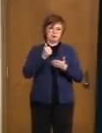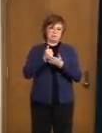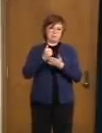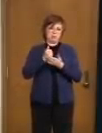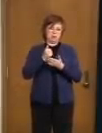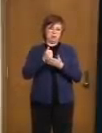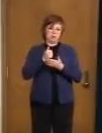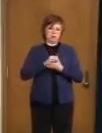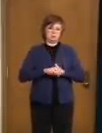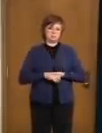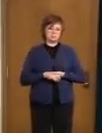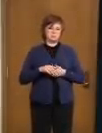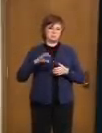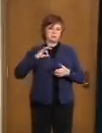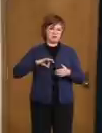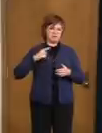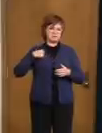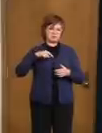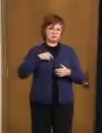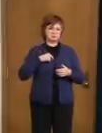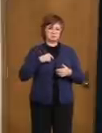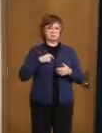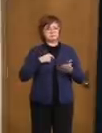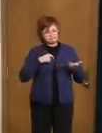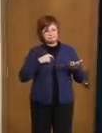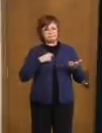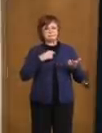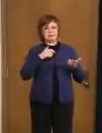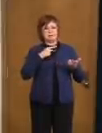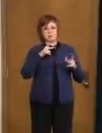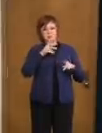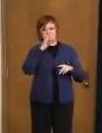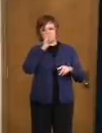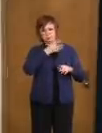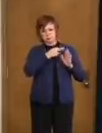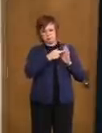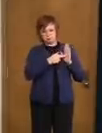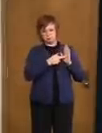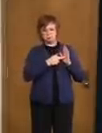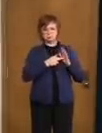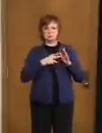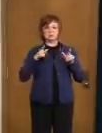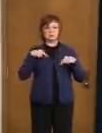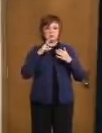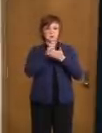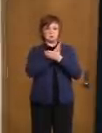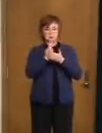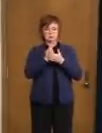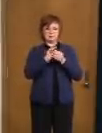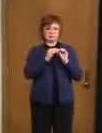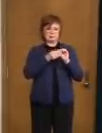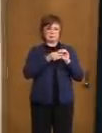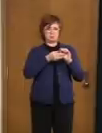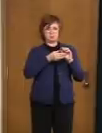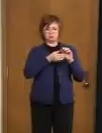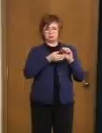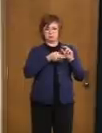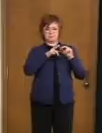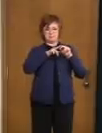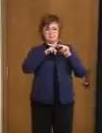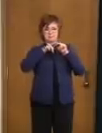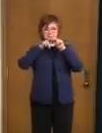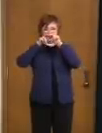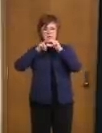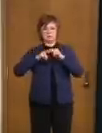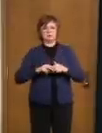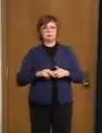some cases people did not comply, and also over the last 2 weeks there's some evidence that in some, when you look at a particular